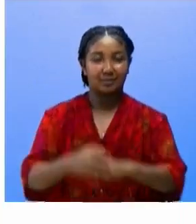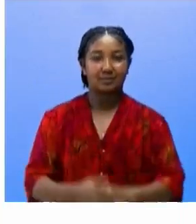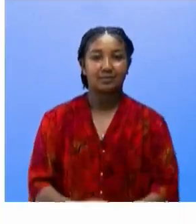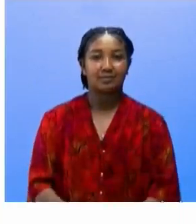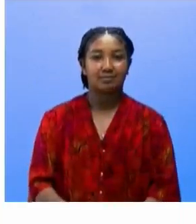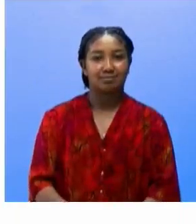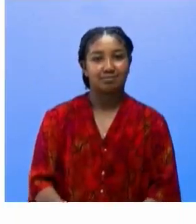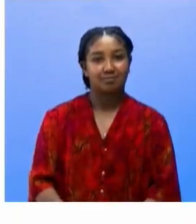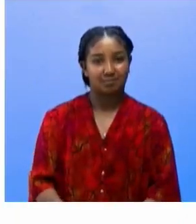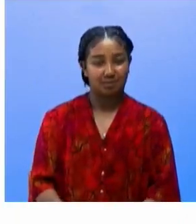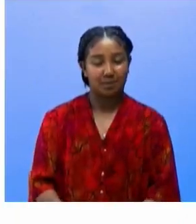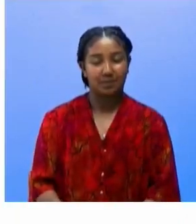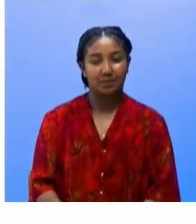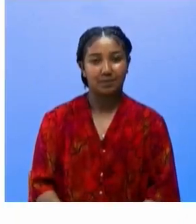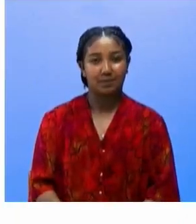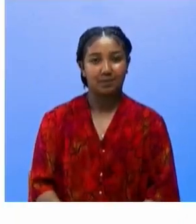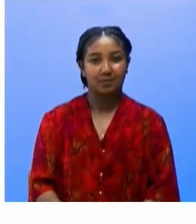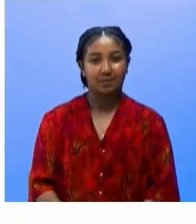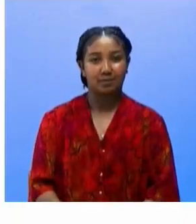All right.